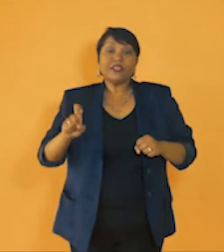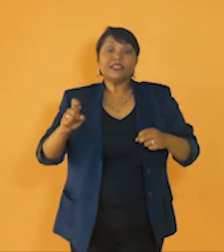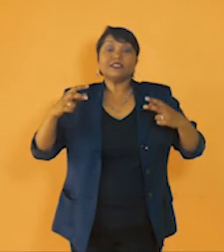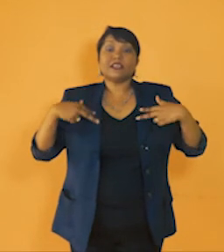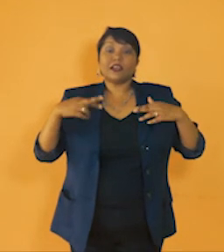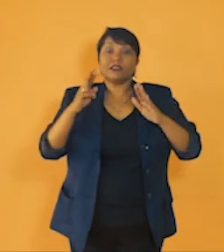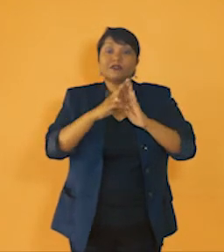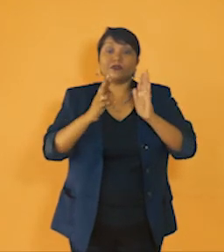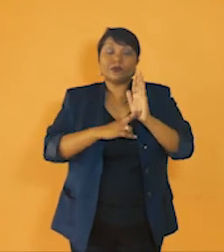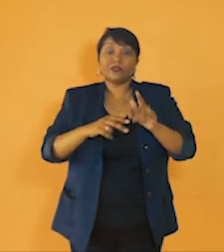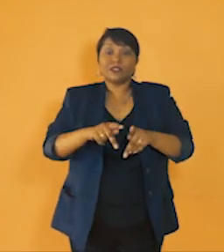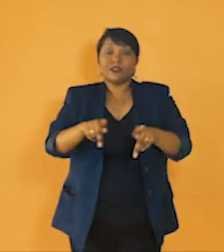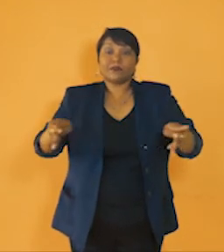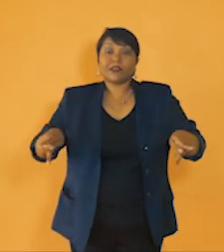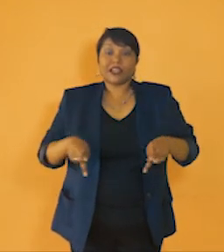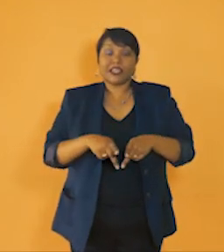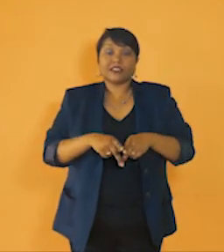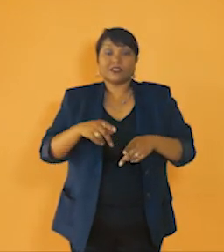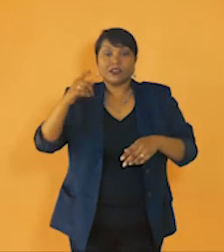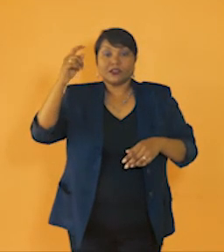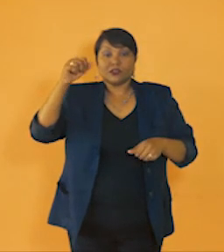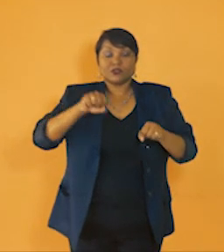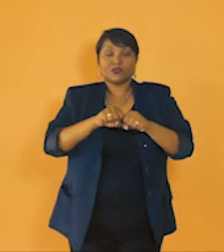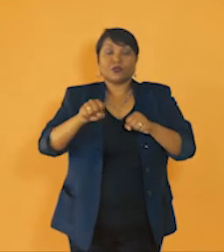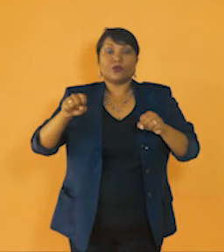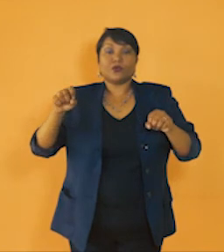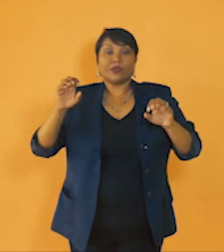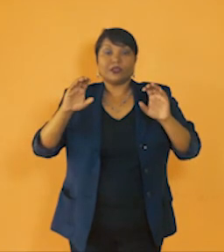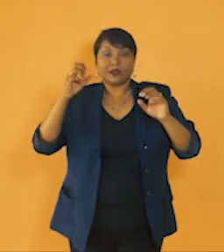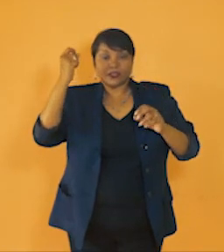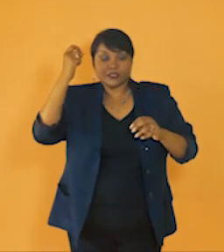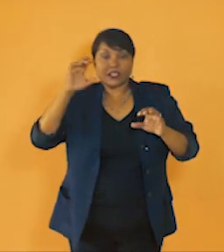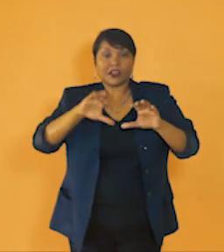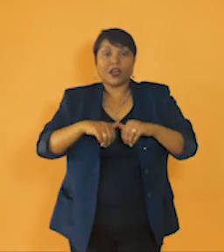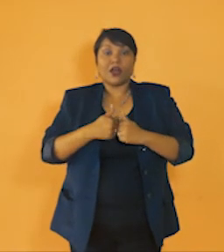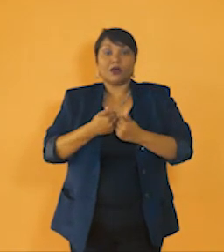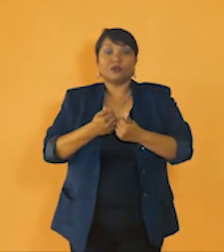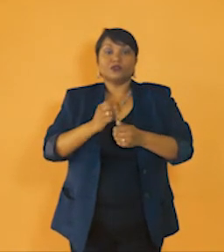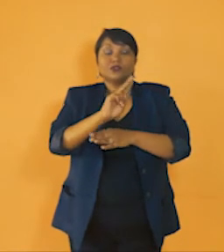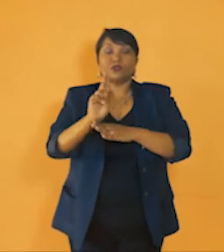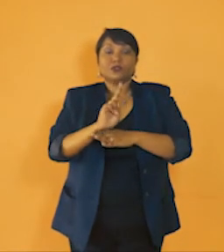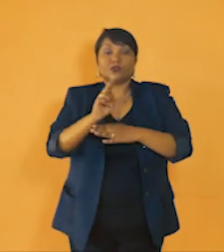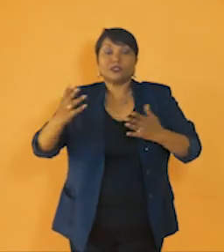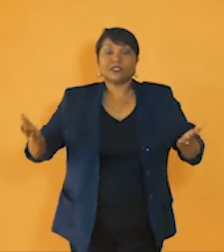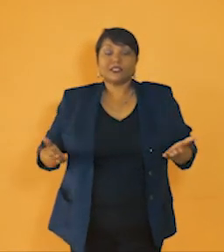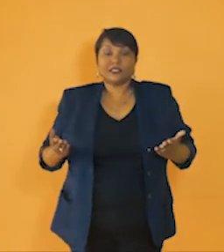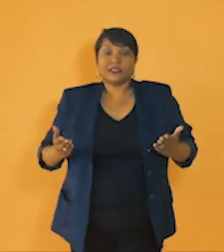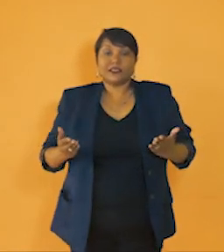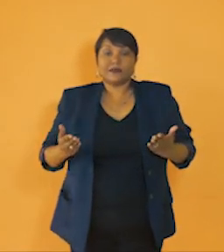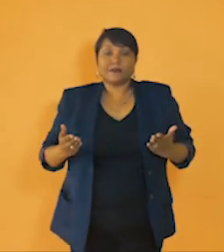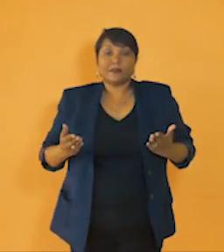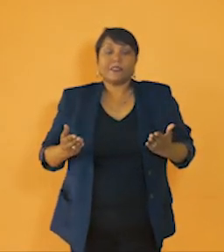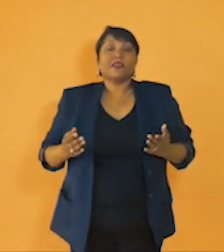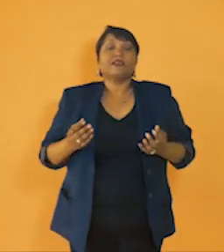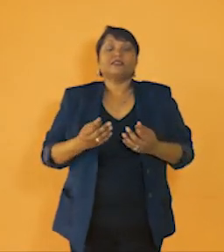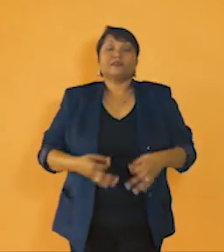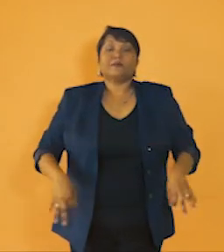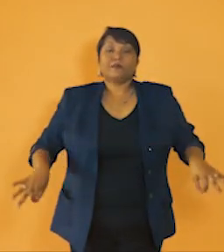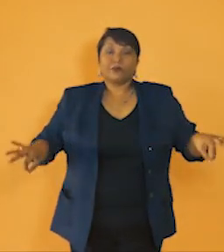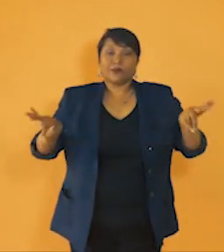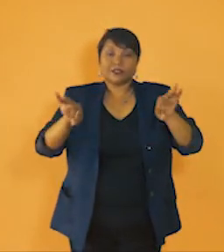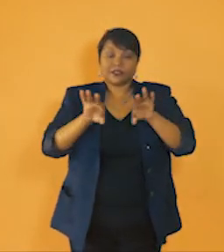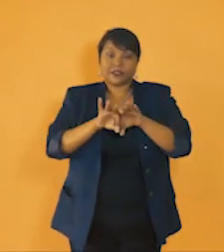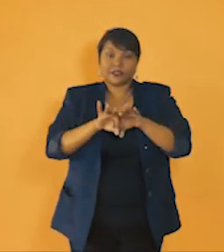and Tobago to become comfortable with cryptocurrencies within the financial landscape. Necessity is the mother of